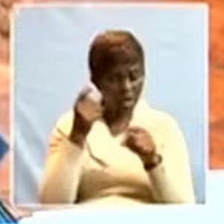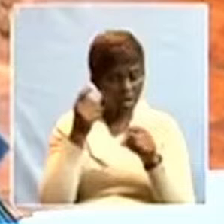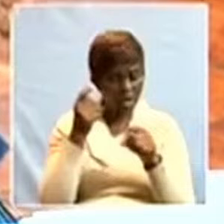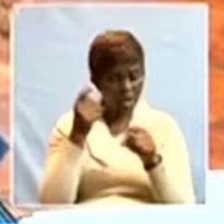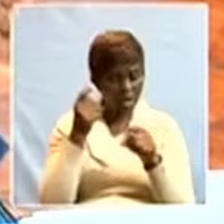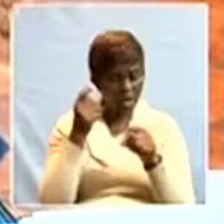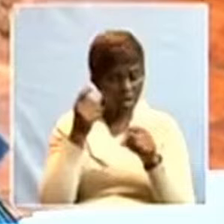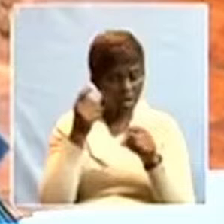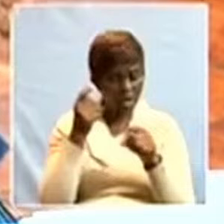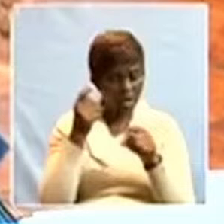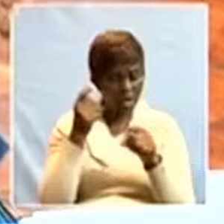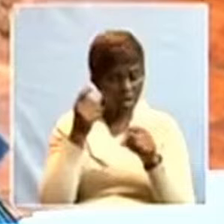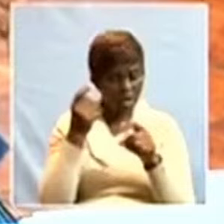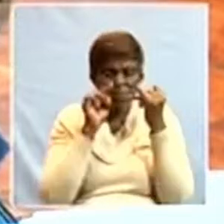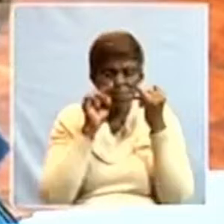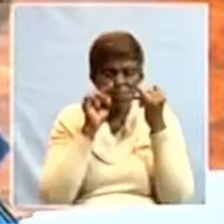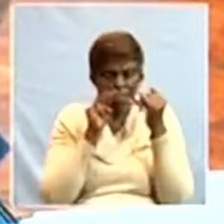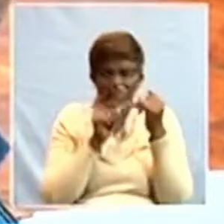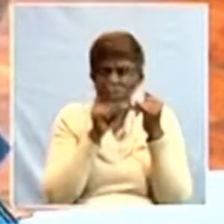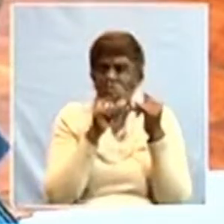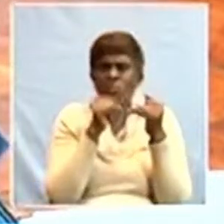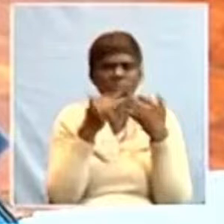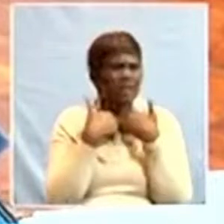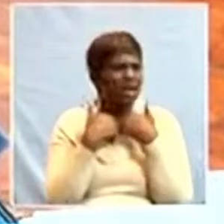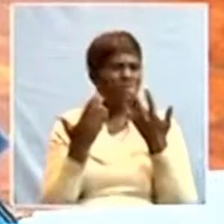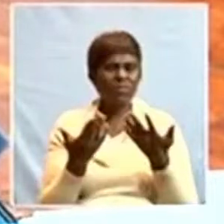If you don't, we don't have.